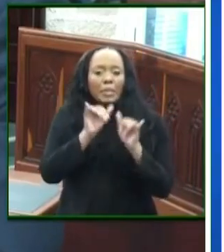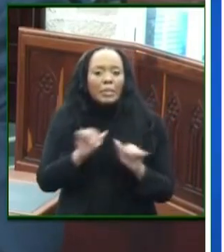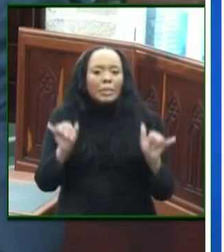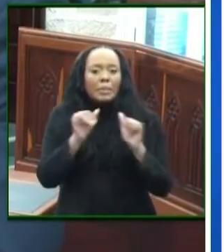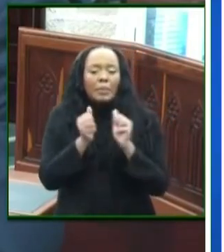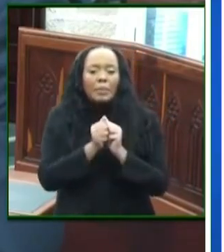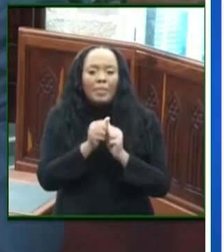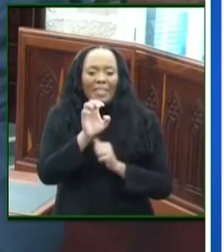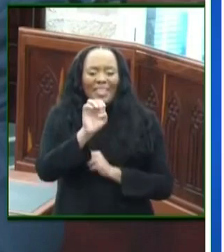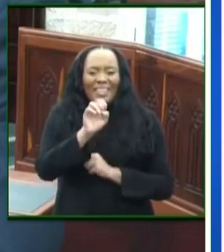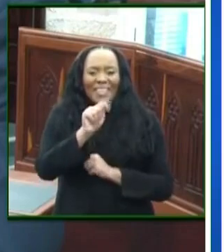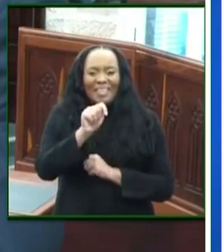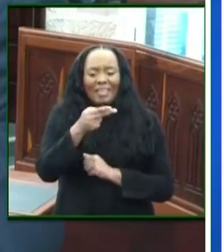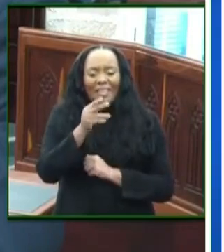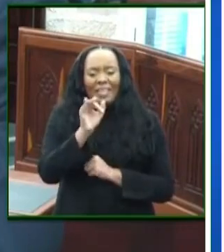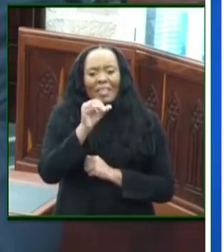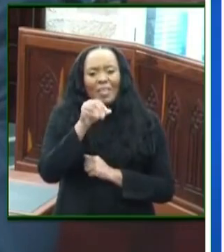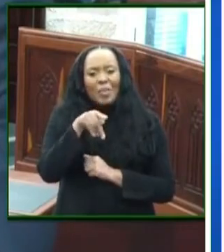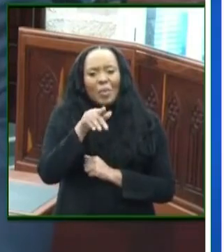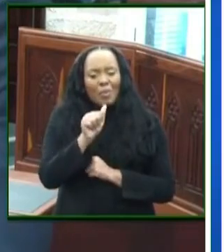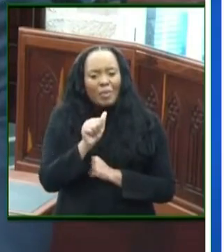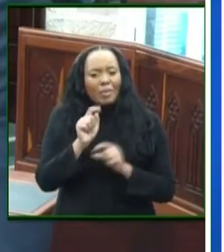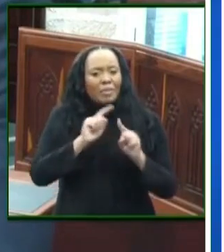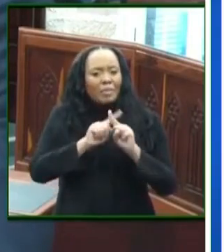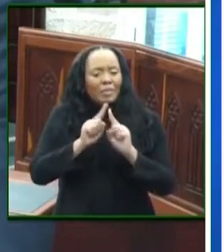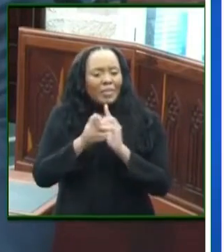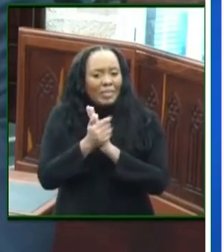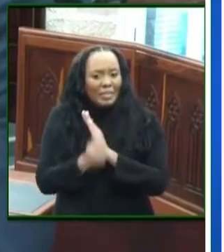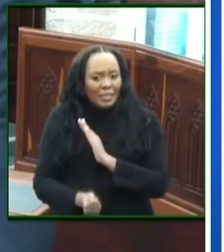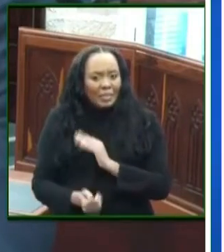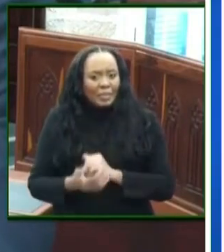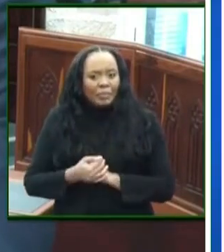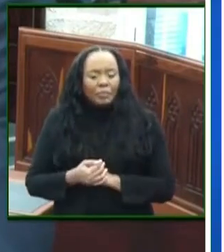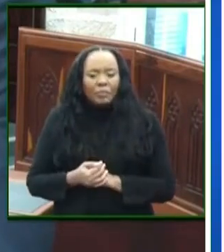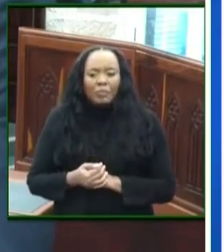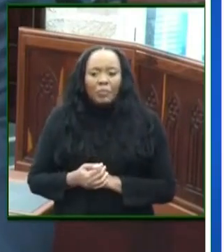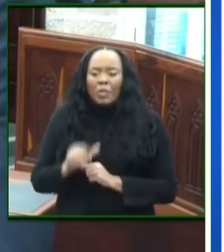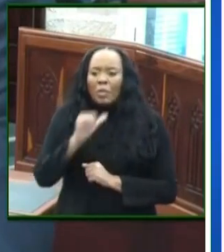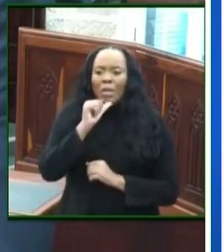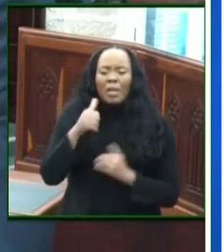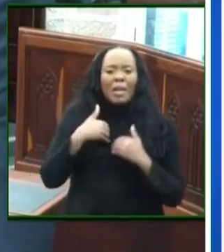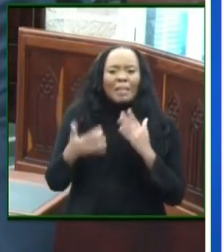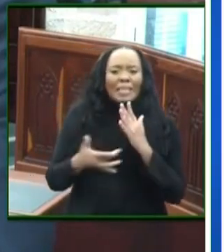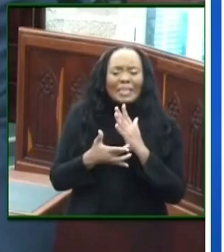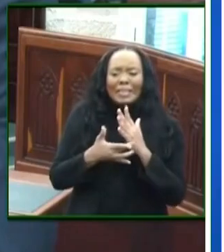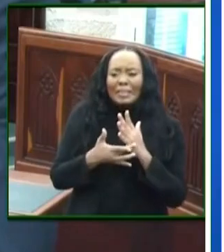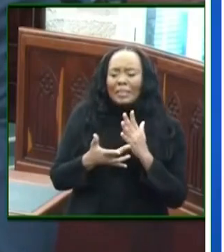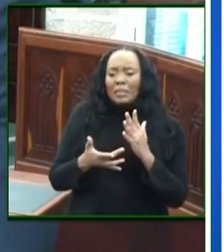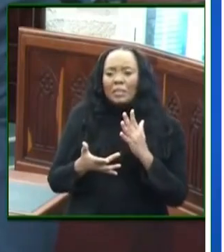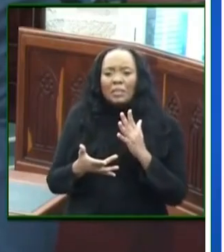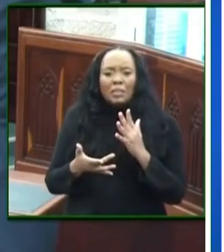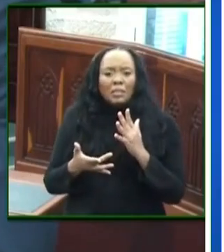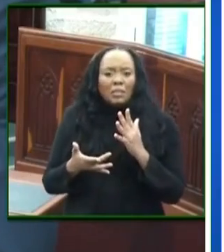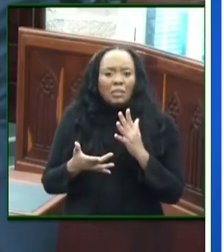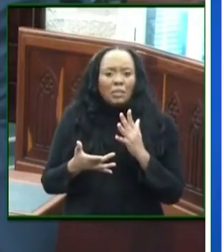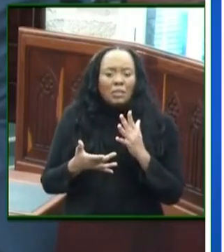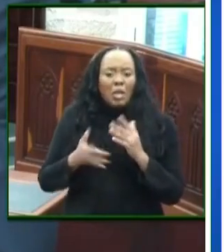energy and our renewable energy effort, but we do not have the technical expertise in terms of electrical